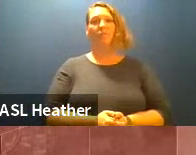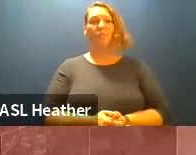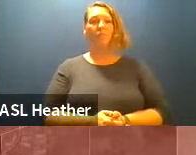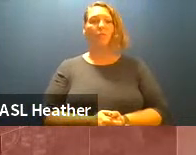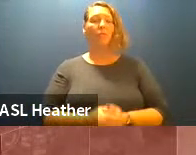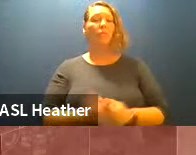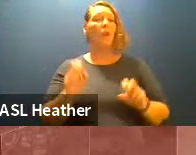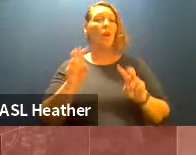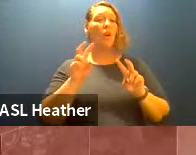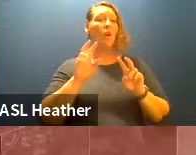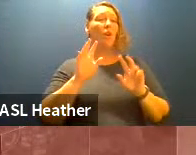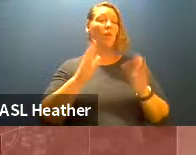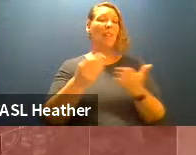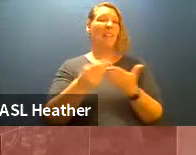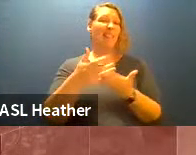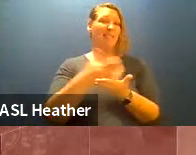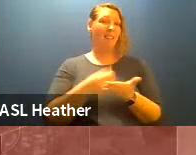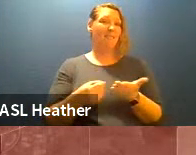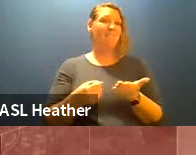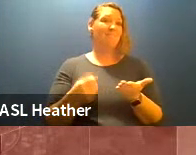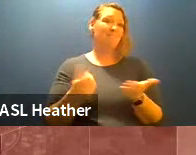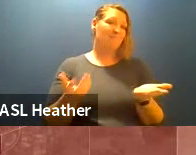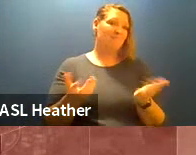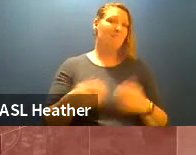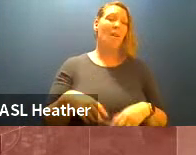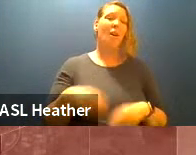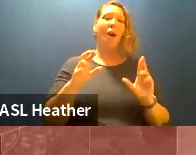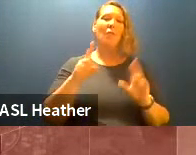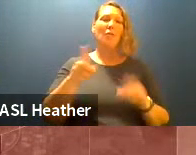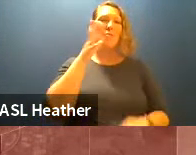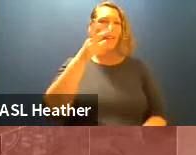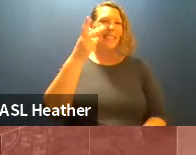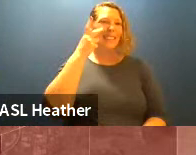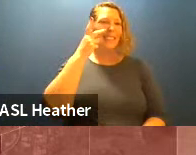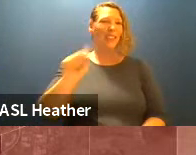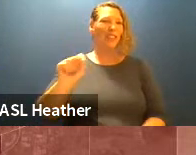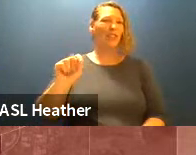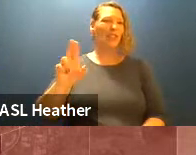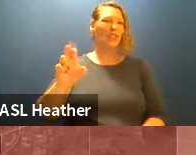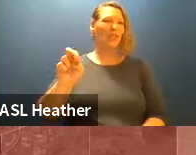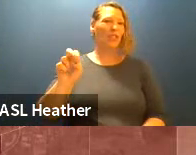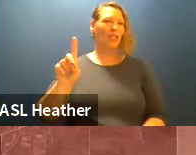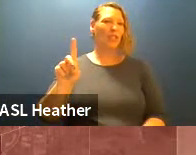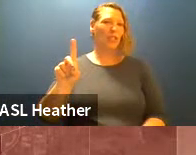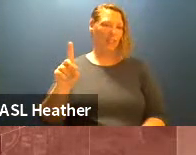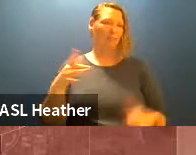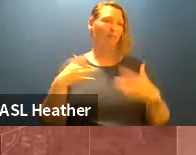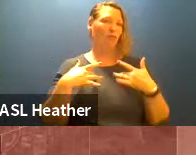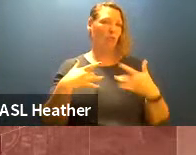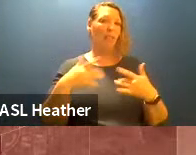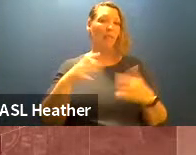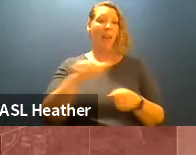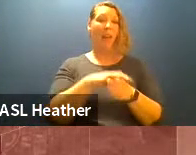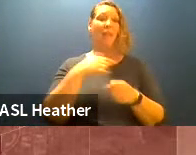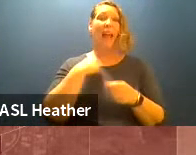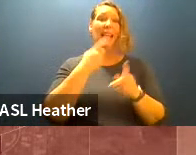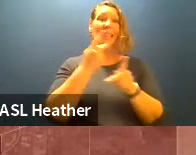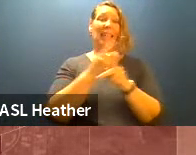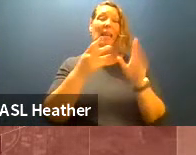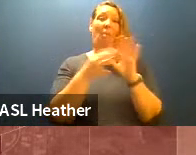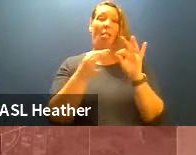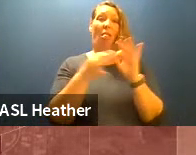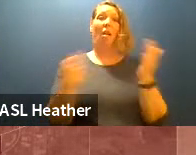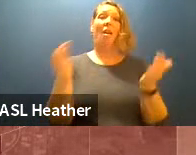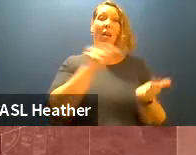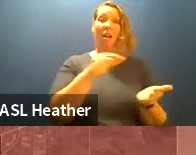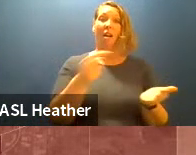Looking at income, and I think you're probably, hopefully starting to see some trends here, because that area that I keep referring to